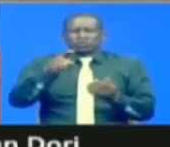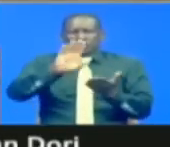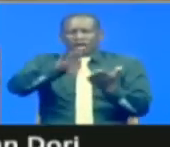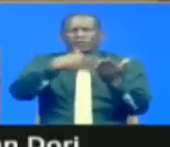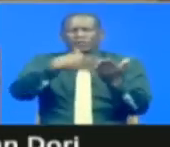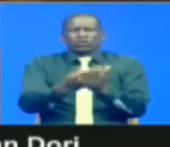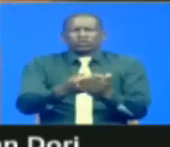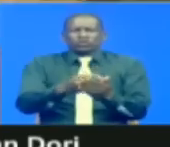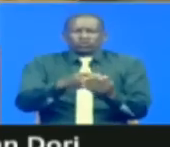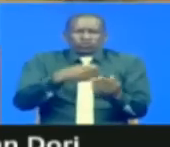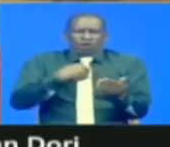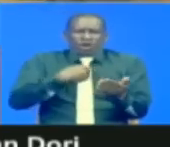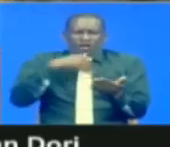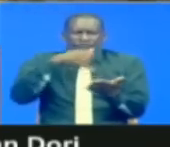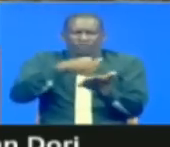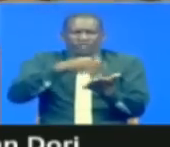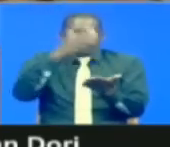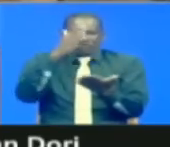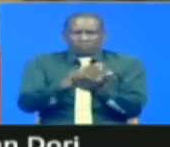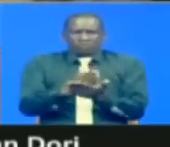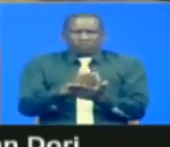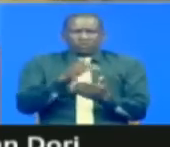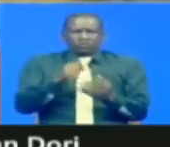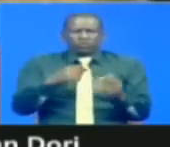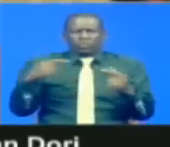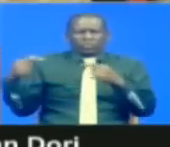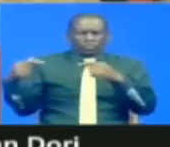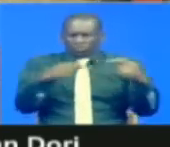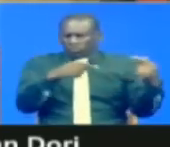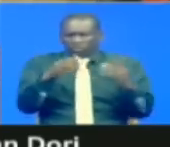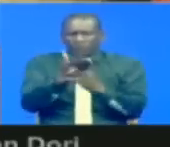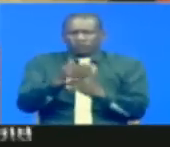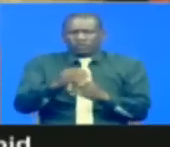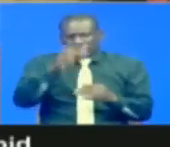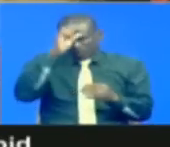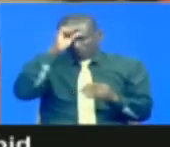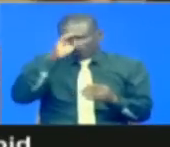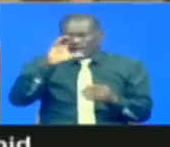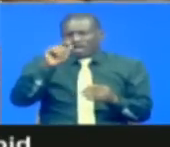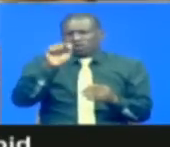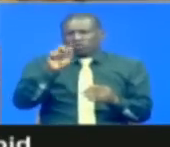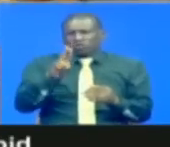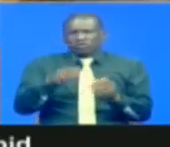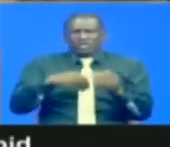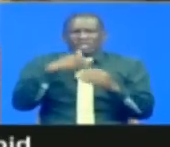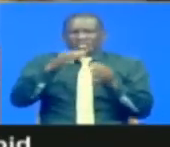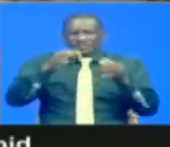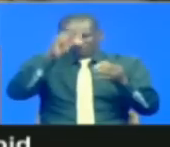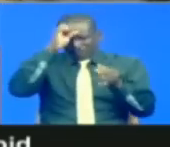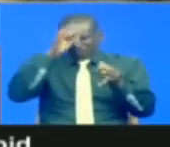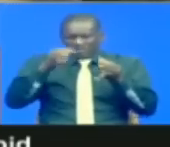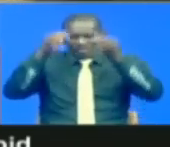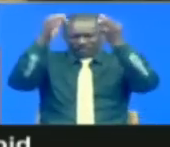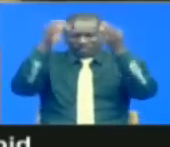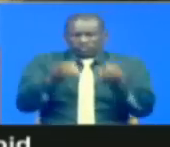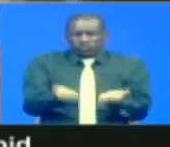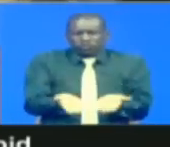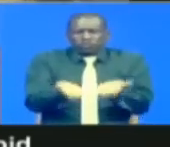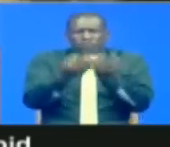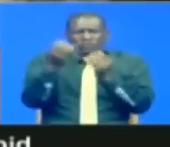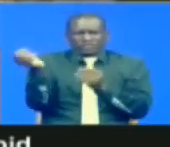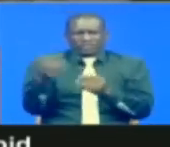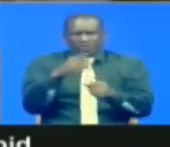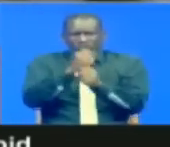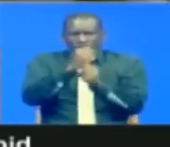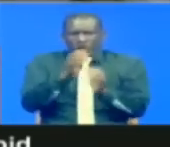it suspended. The cessation of hostilities between the government and COTU follows the government's decision to raise the minimum wage for workers